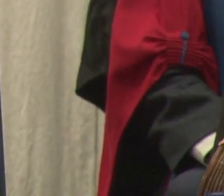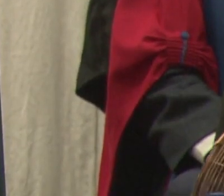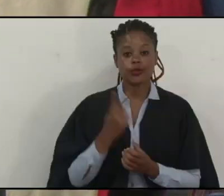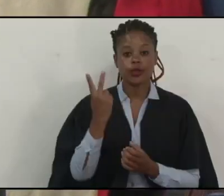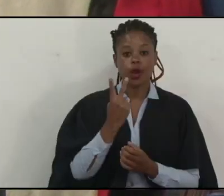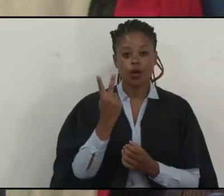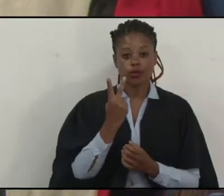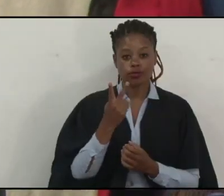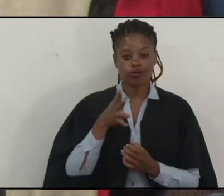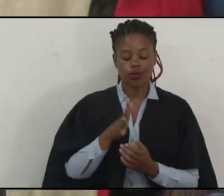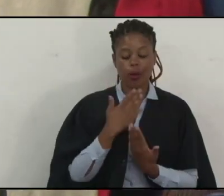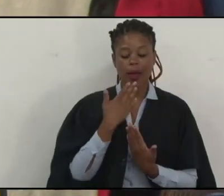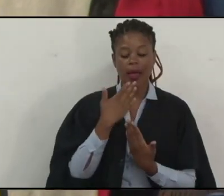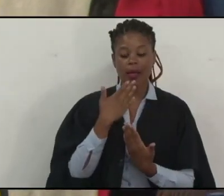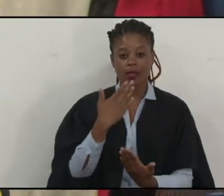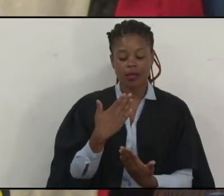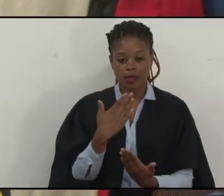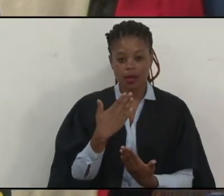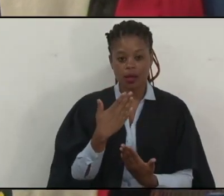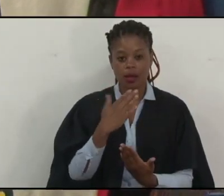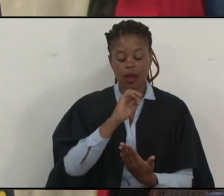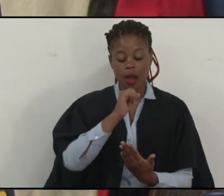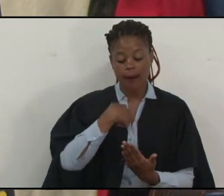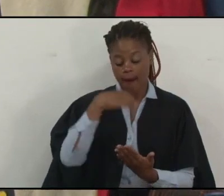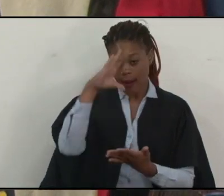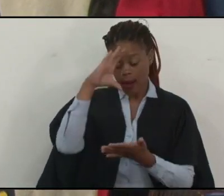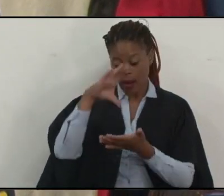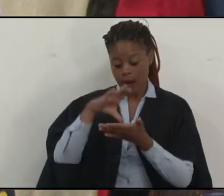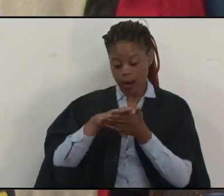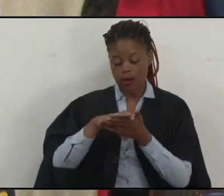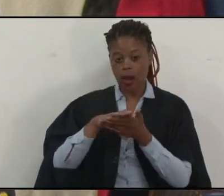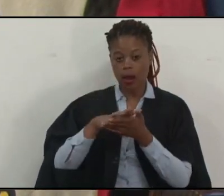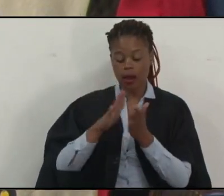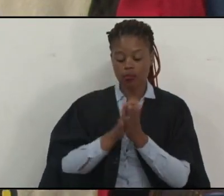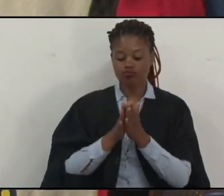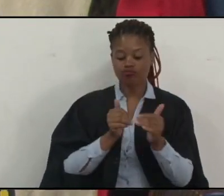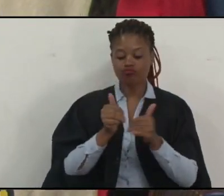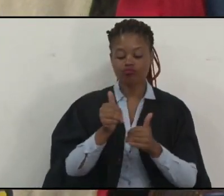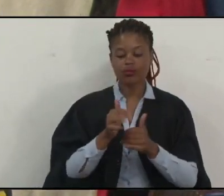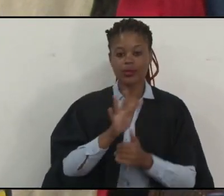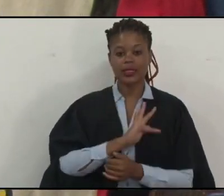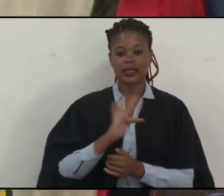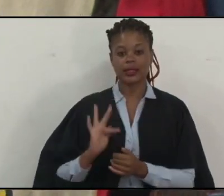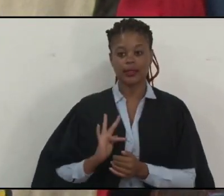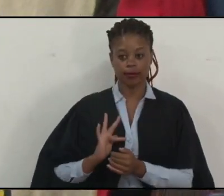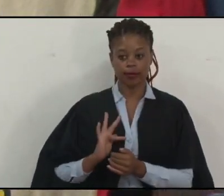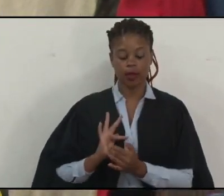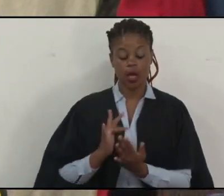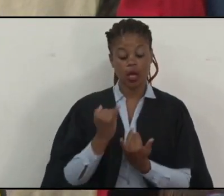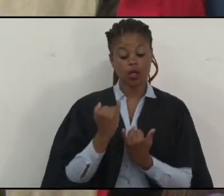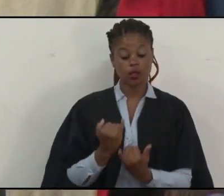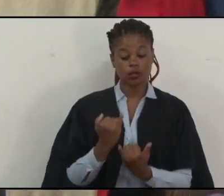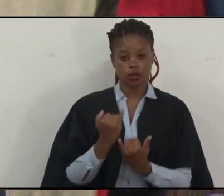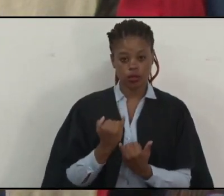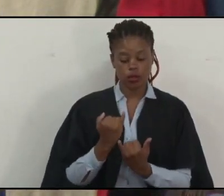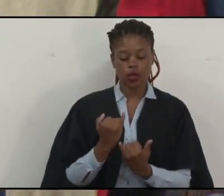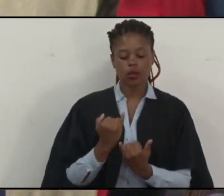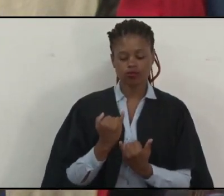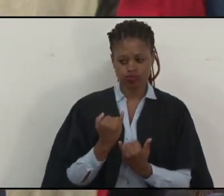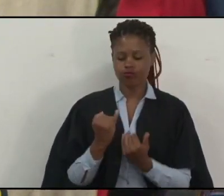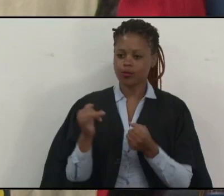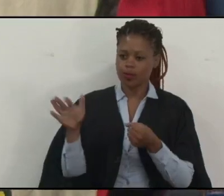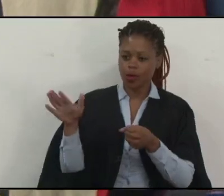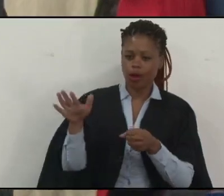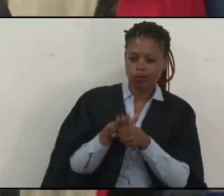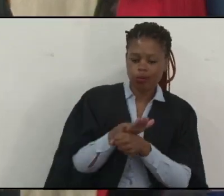I would also wish to thank our academic and administrative staff. Today